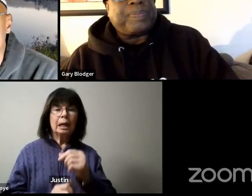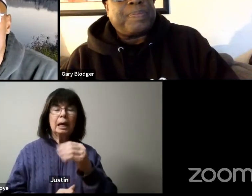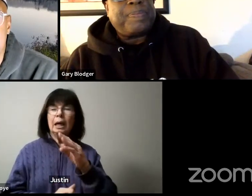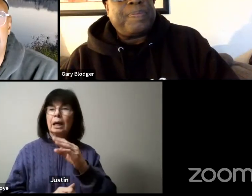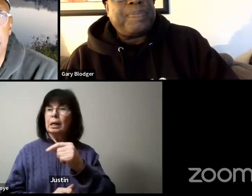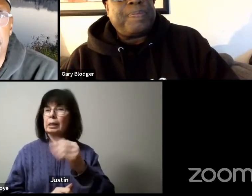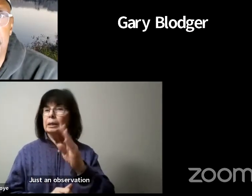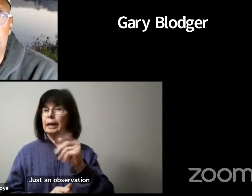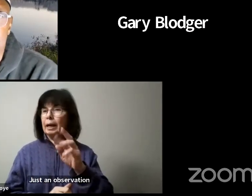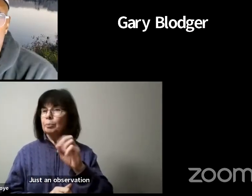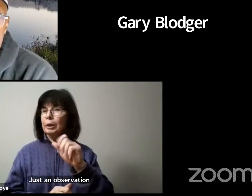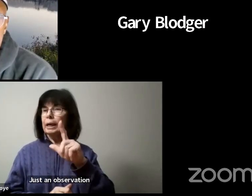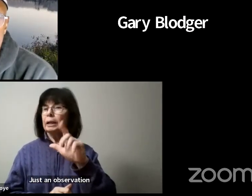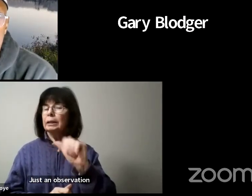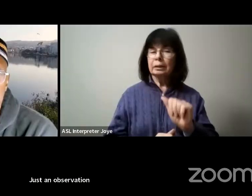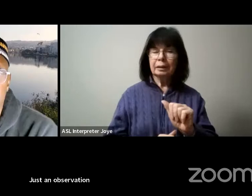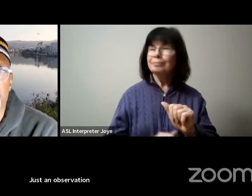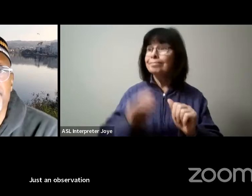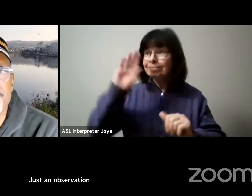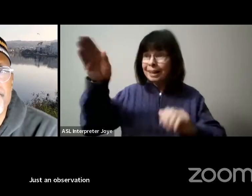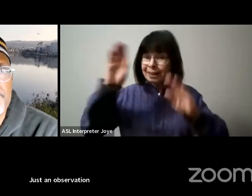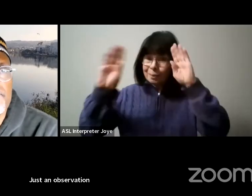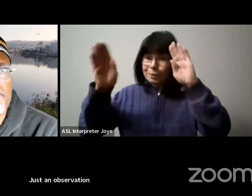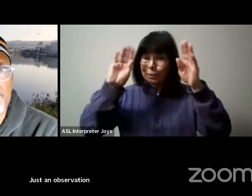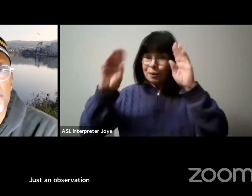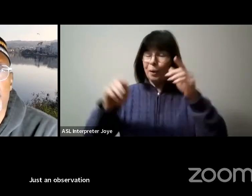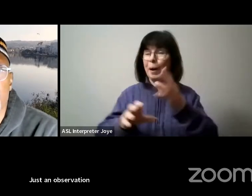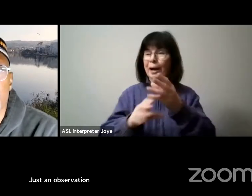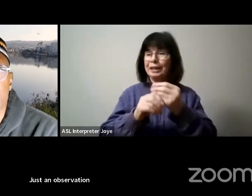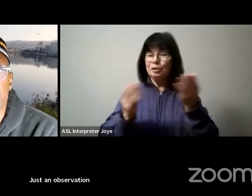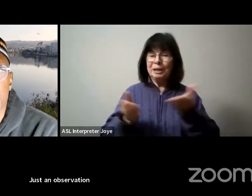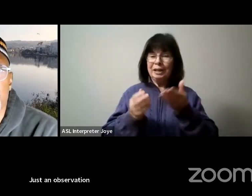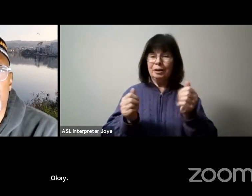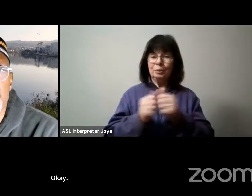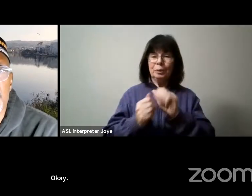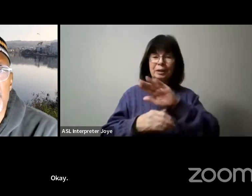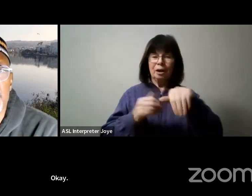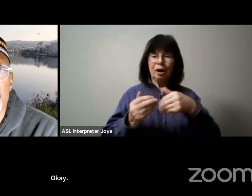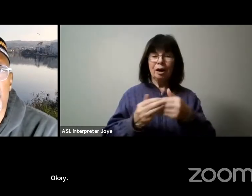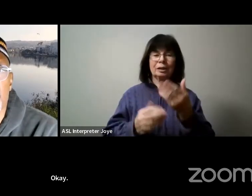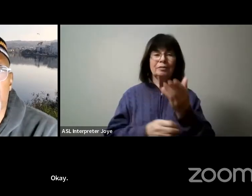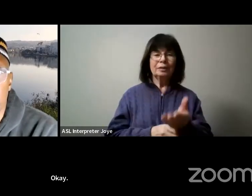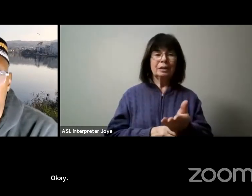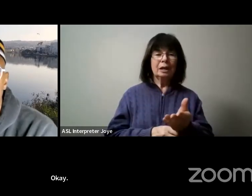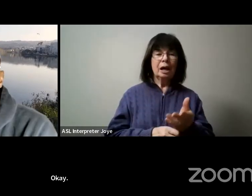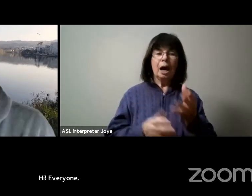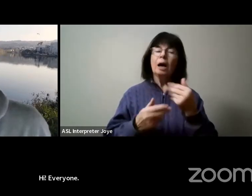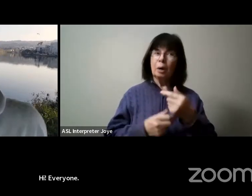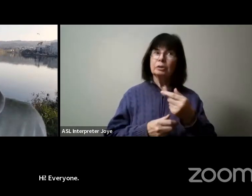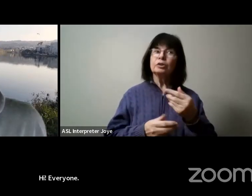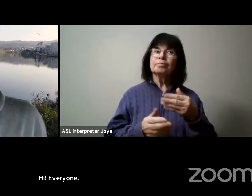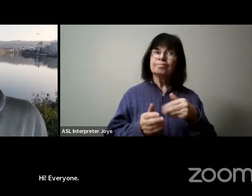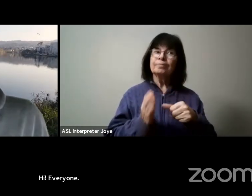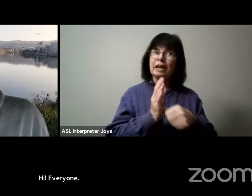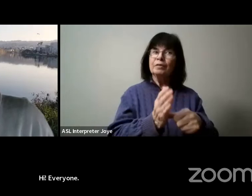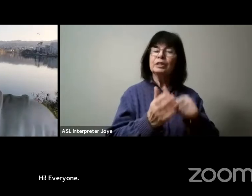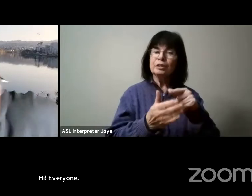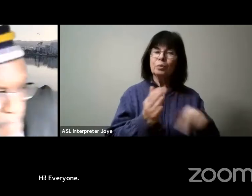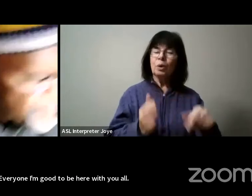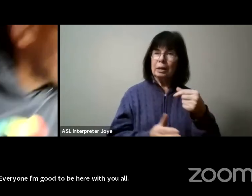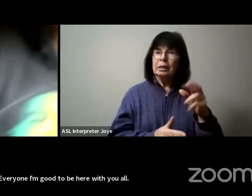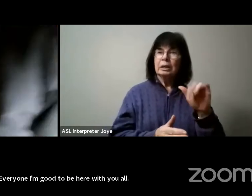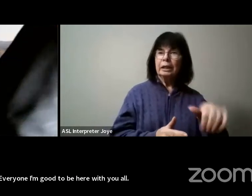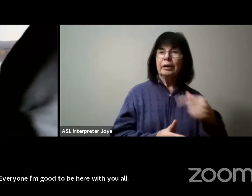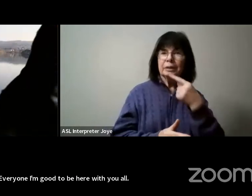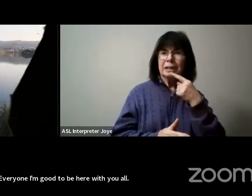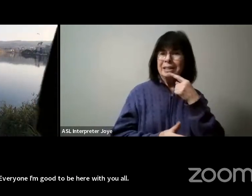Hi, everyone. Good to be here with you all. I want to echo some of the things that Gary is saying. I think that's similar to what we're seeing on the ground